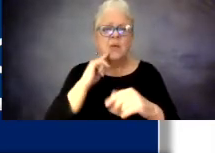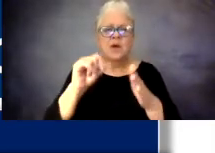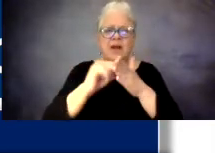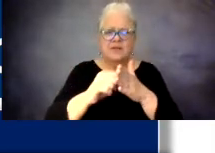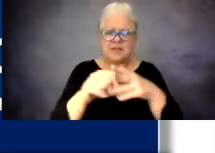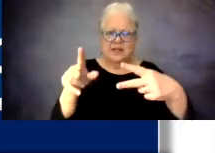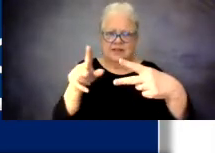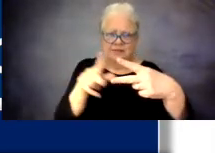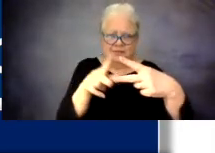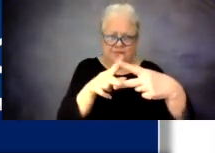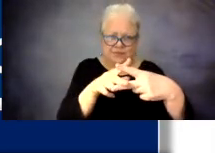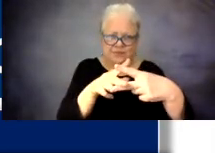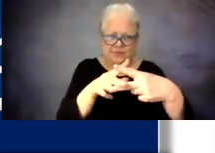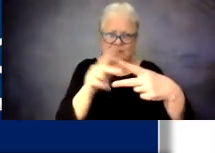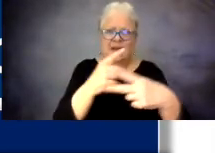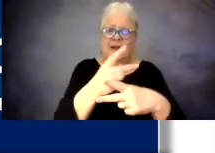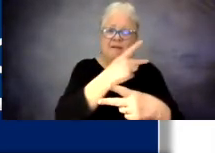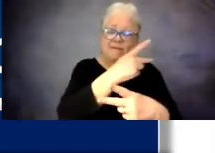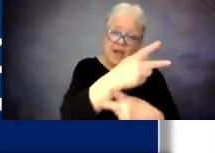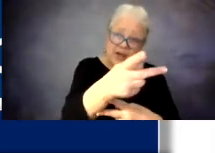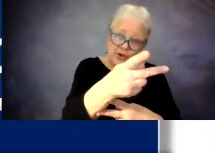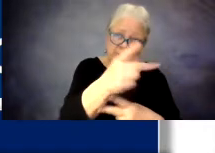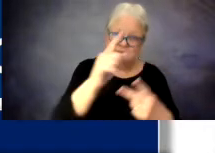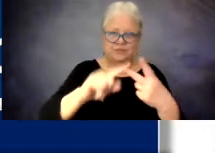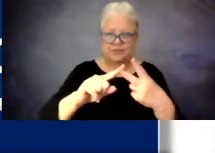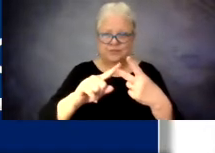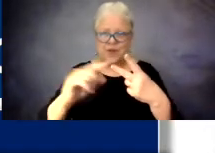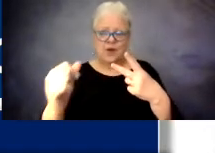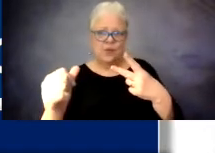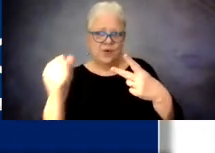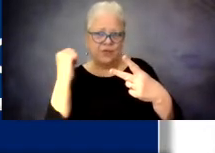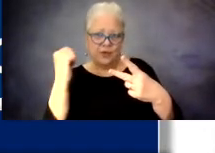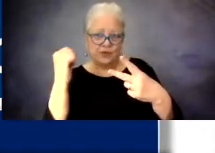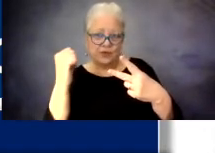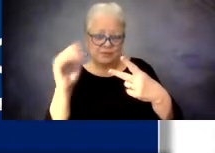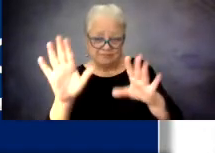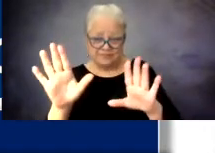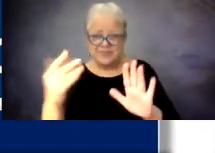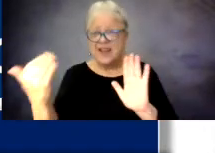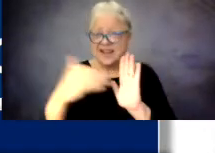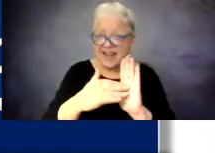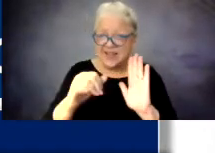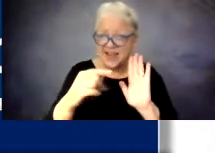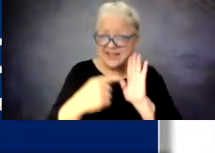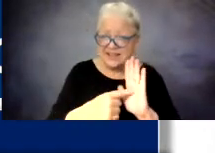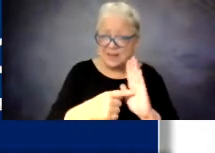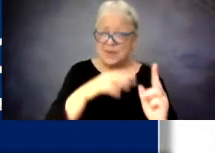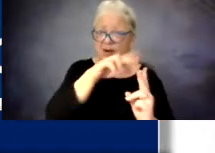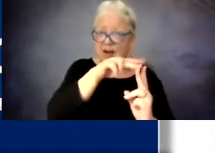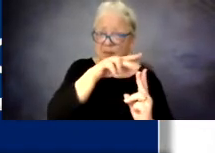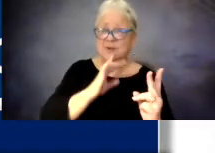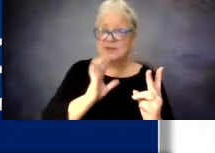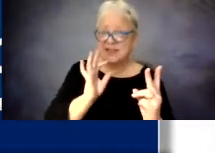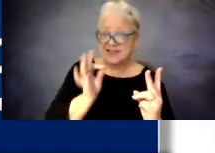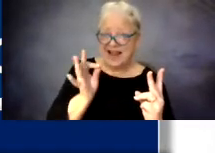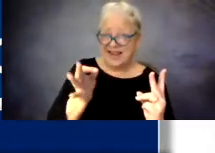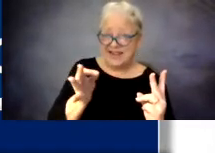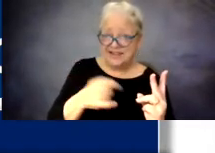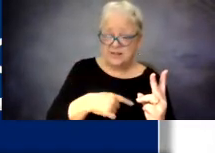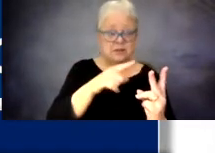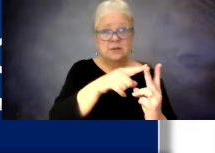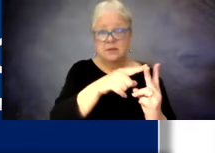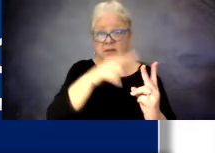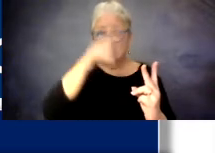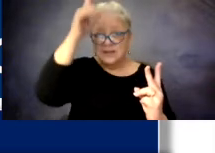have, again, those couples in their 80s or 90s, if Mr. is 91 trying to care of Mrs. who's in her 80s, and he really